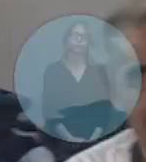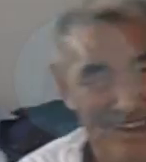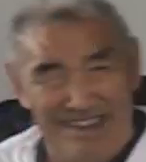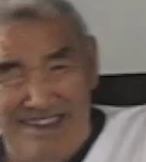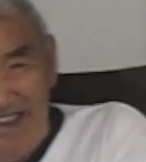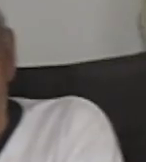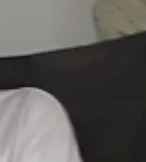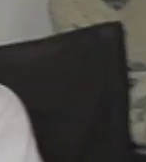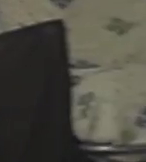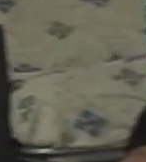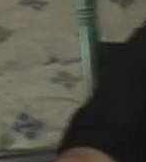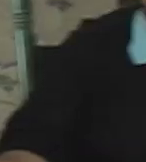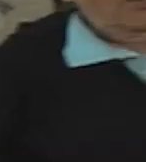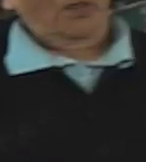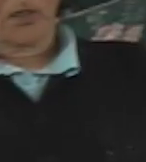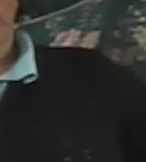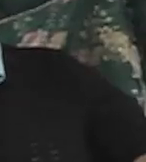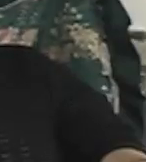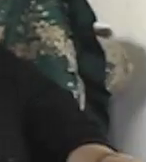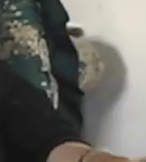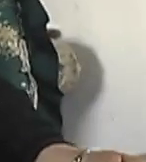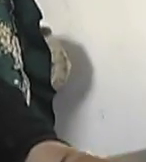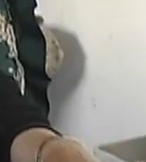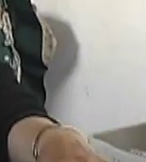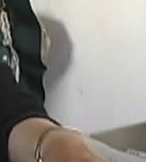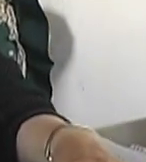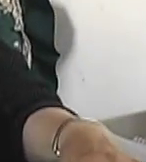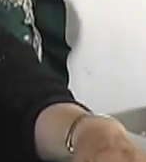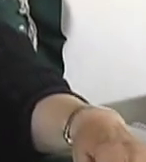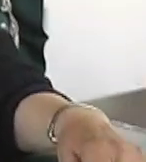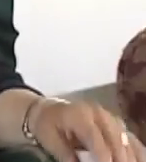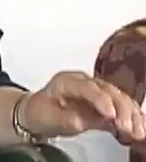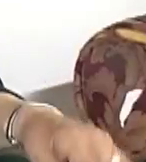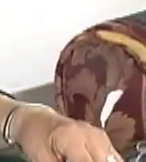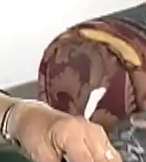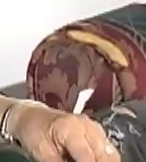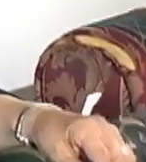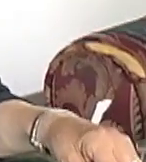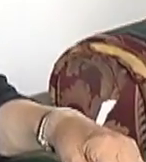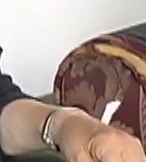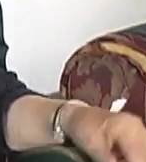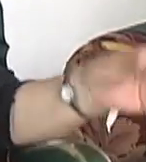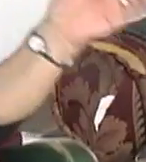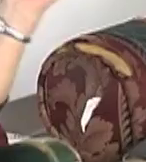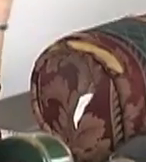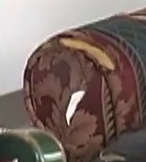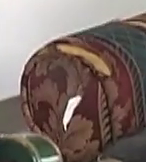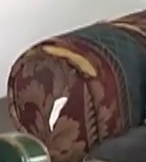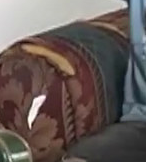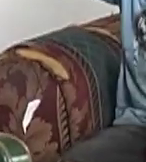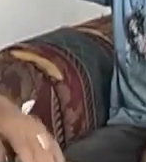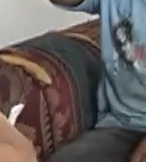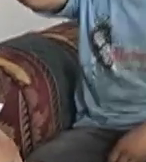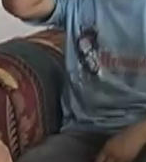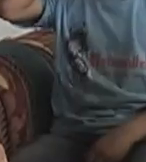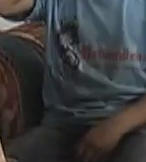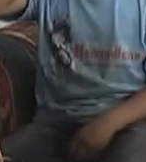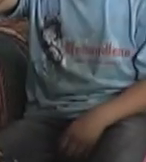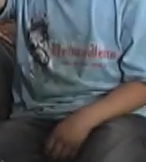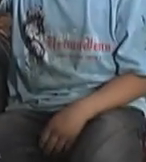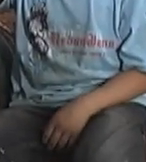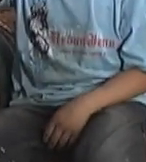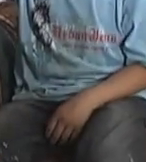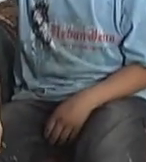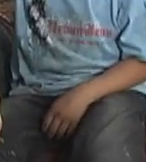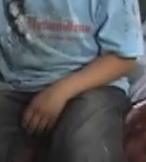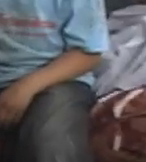me and ya, me and the result, me and I and walk a little sunny. Winnipeg, me and ya, love and luck for coffee, what to